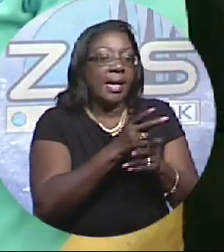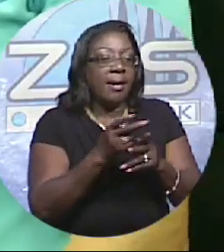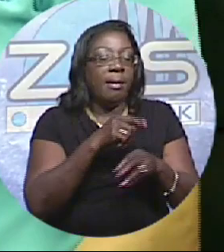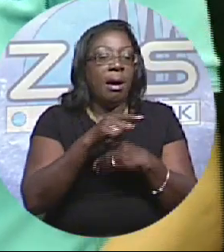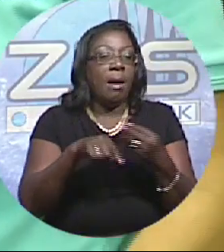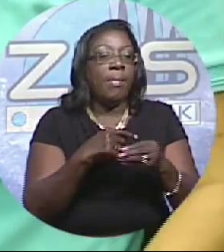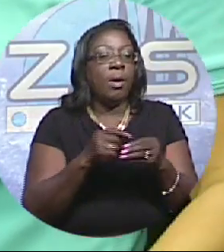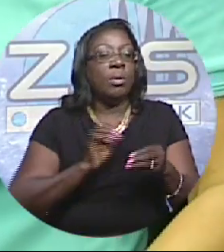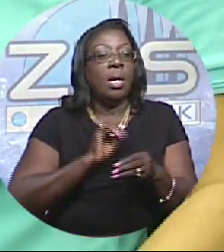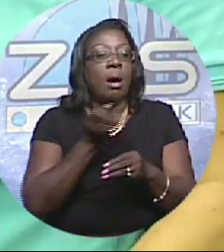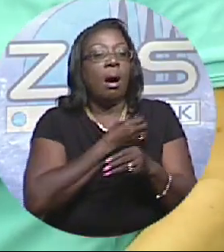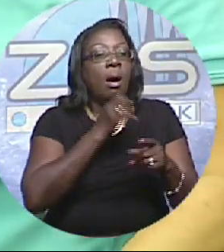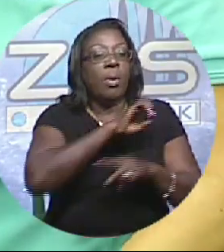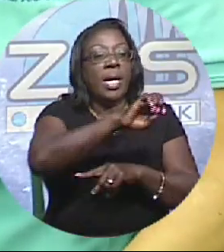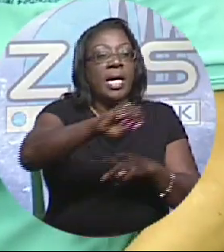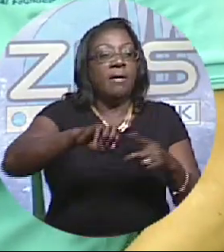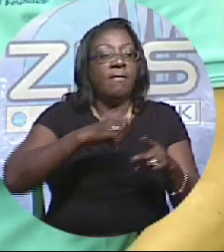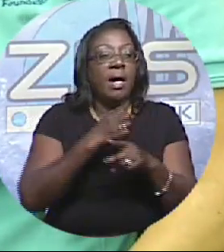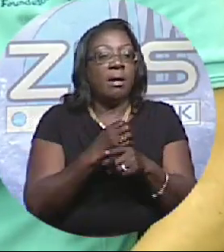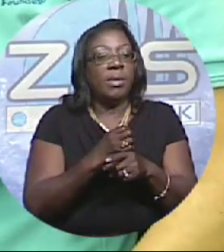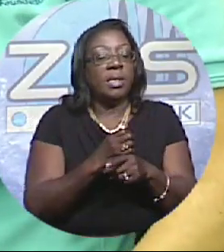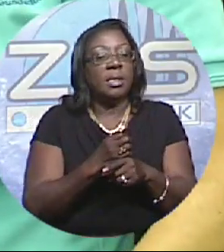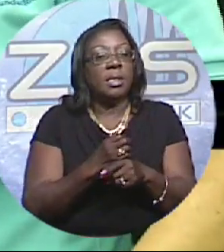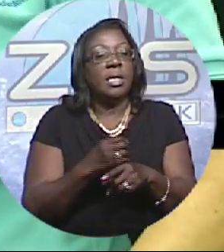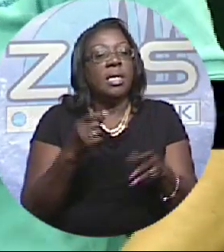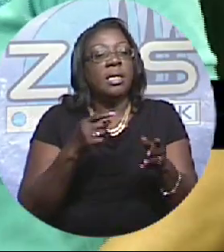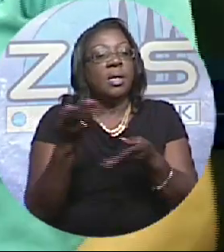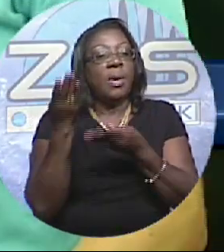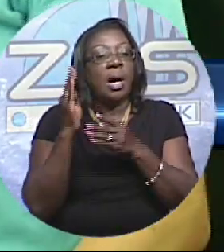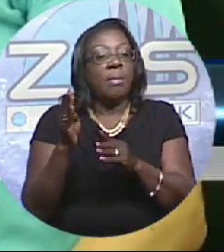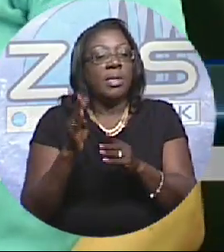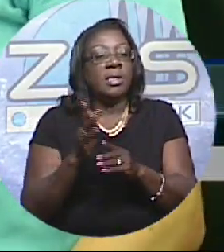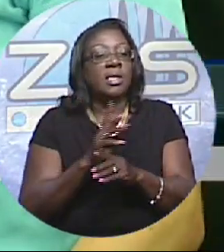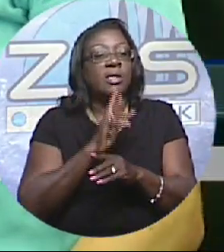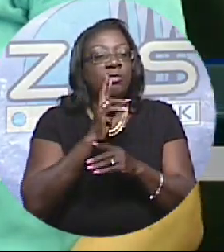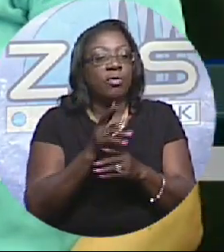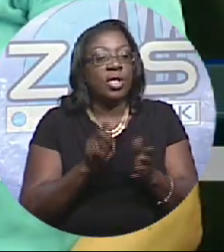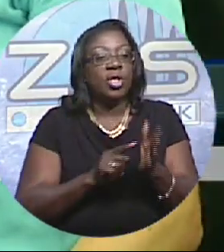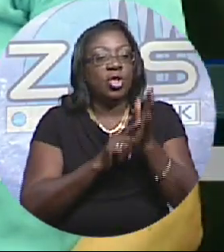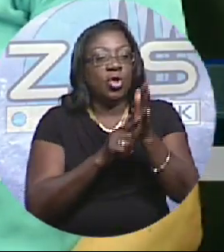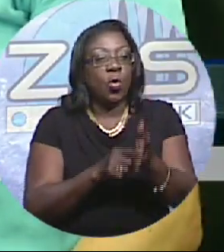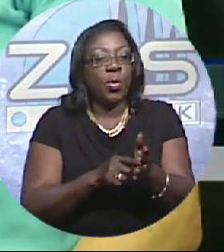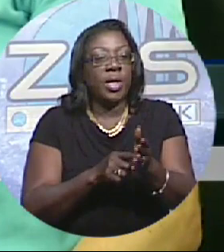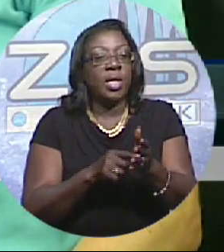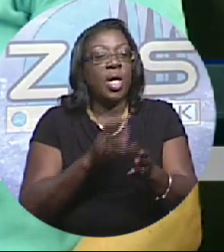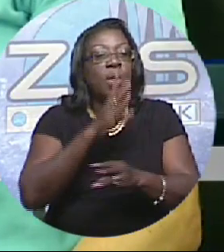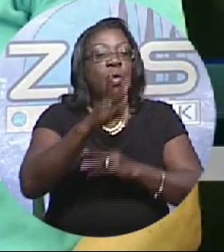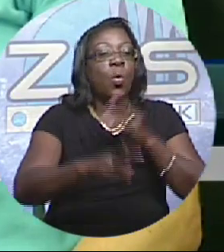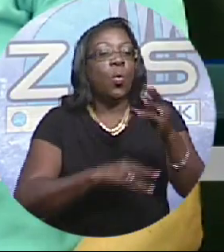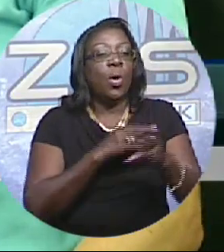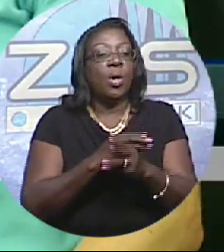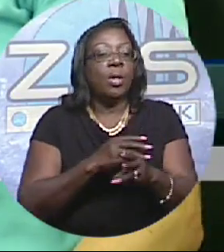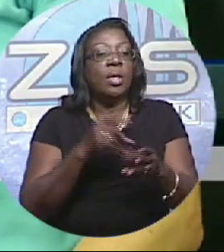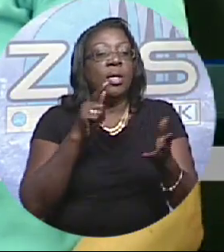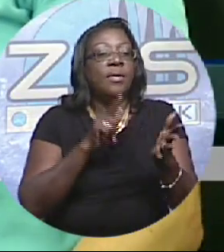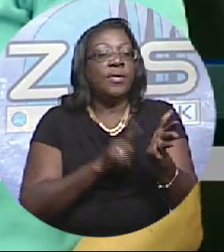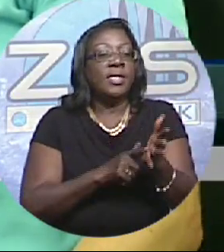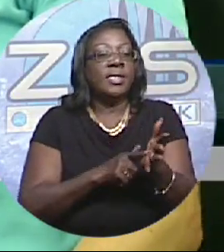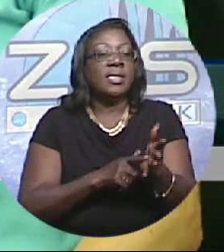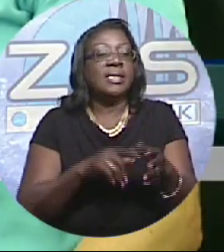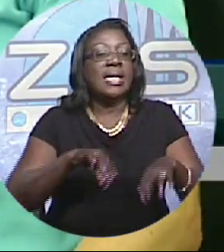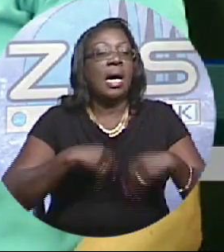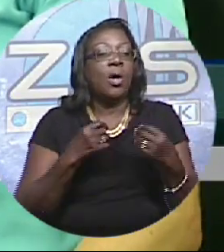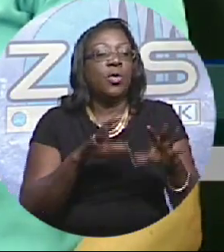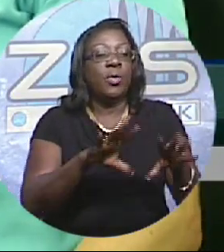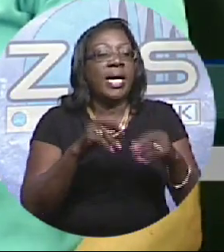another giant leap that is solidifying again that the Bahamas is really showing the rest of the region and the world this is how you get it right. This is what you